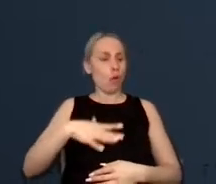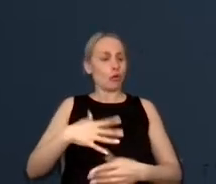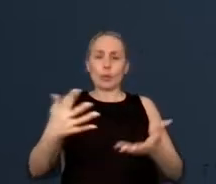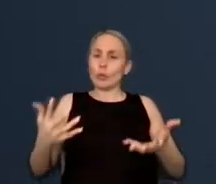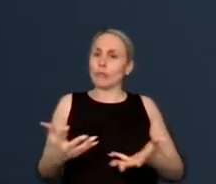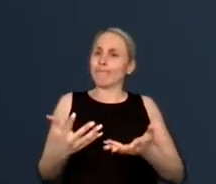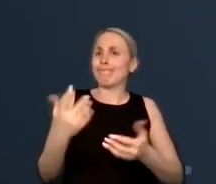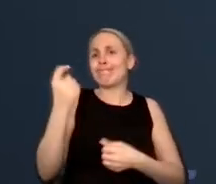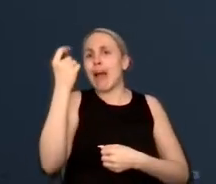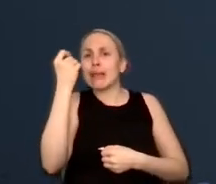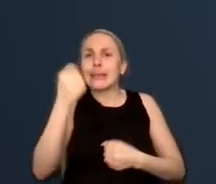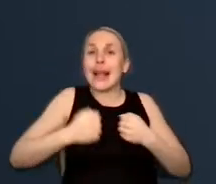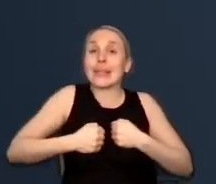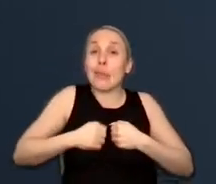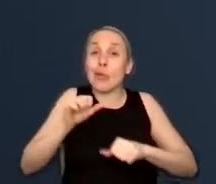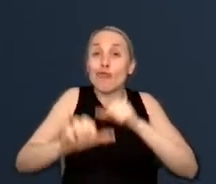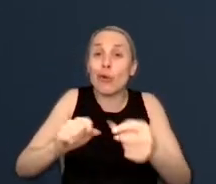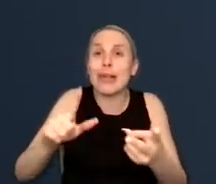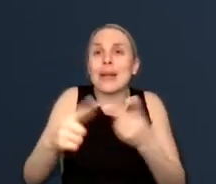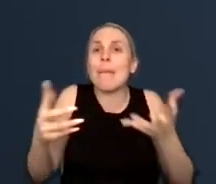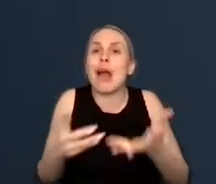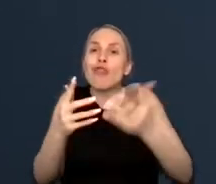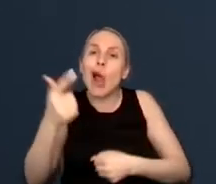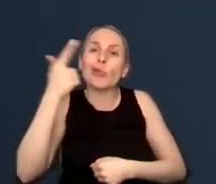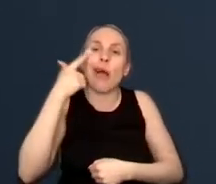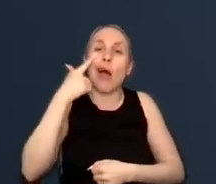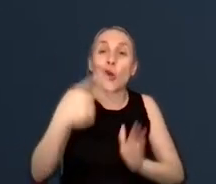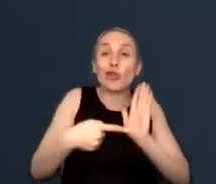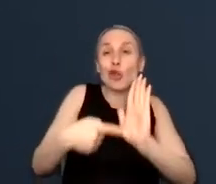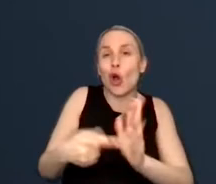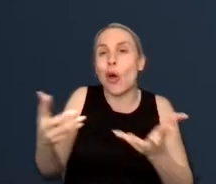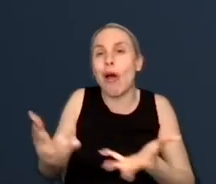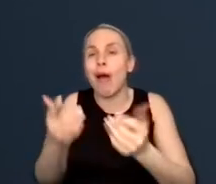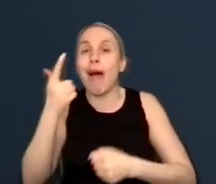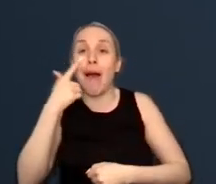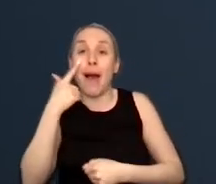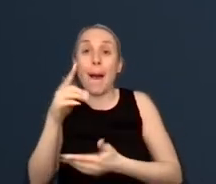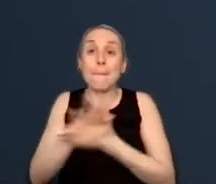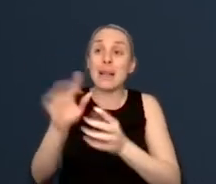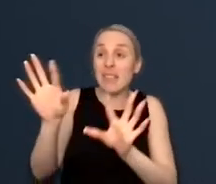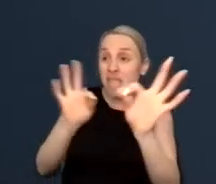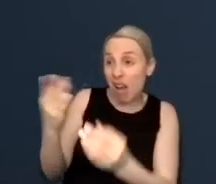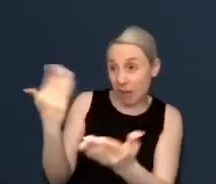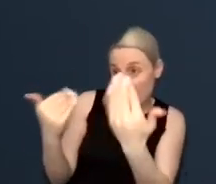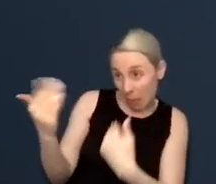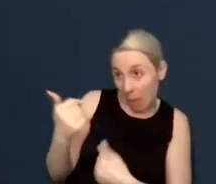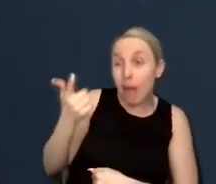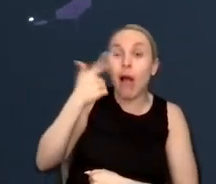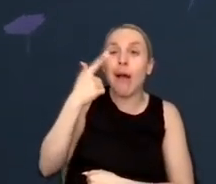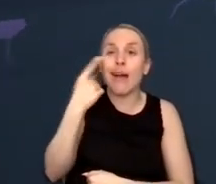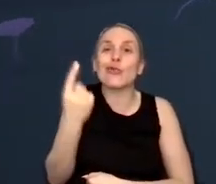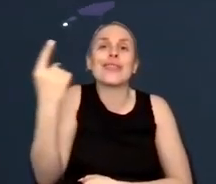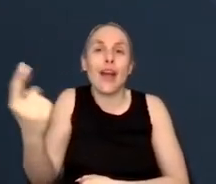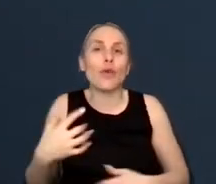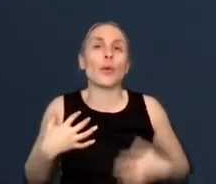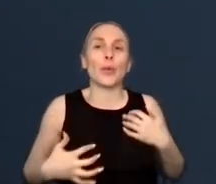process in a narrativized way. So I think like inviting people to do it themselves is interesting. Yeah, I was also thinking too